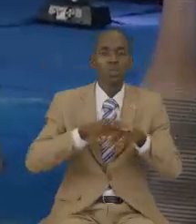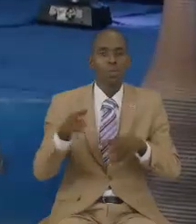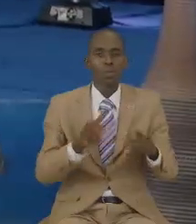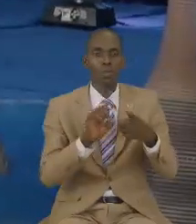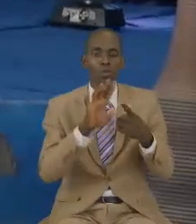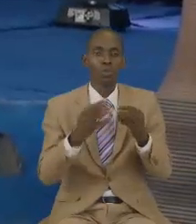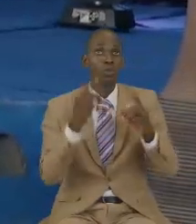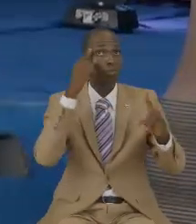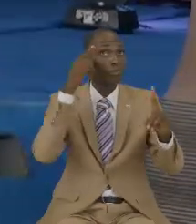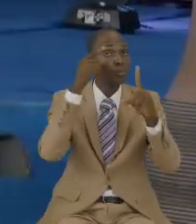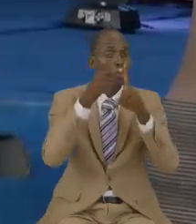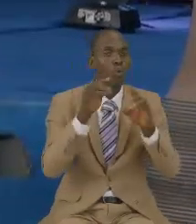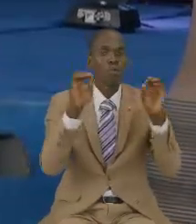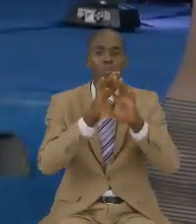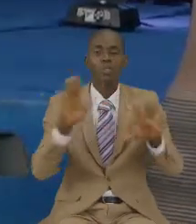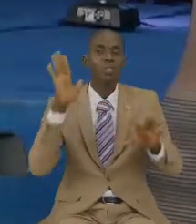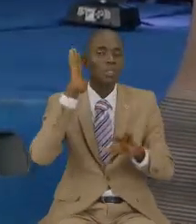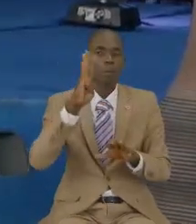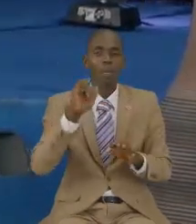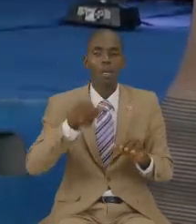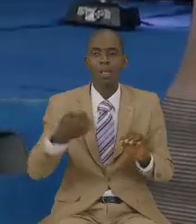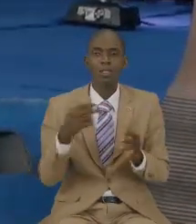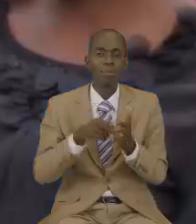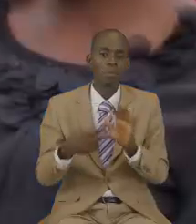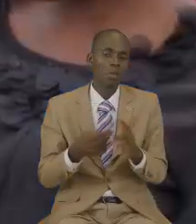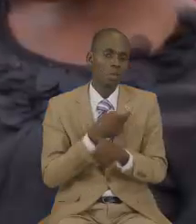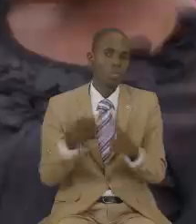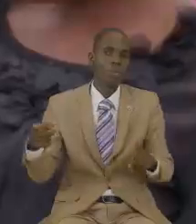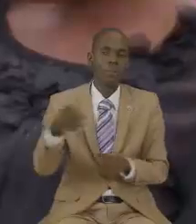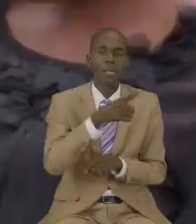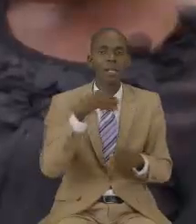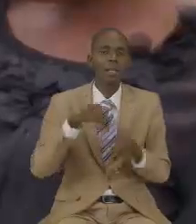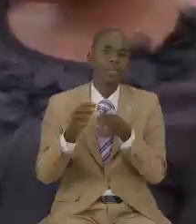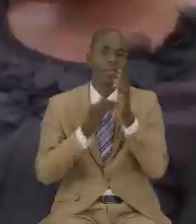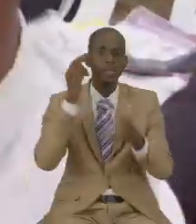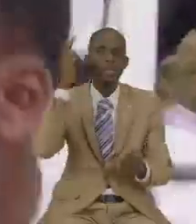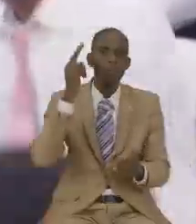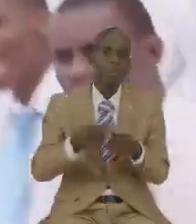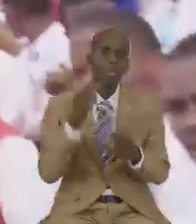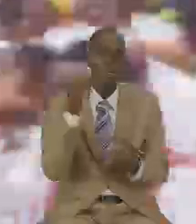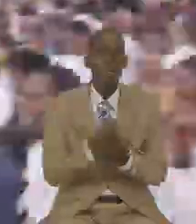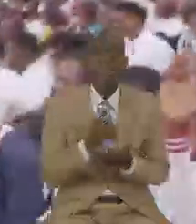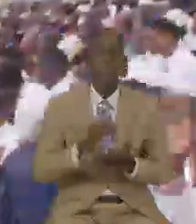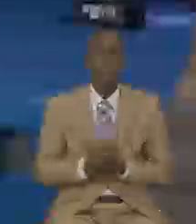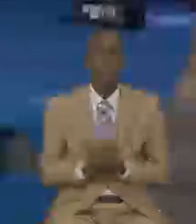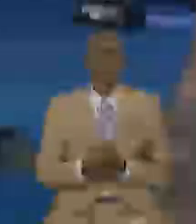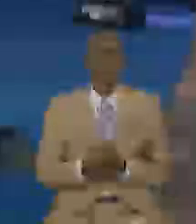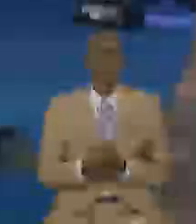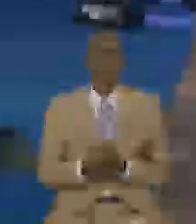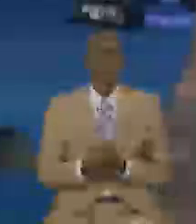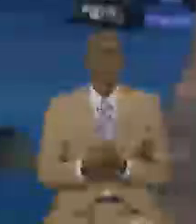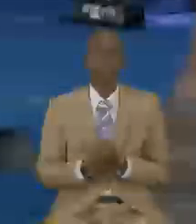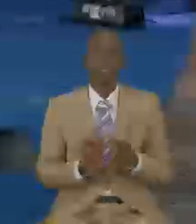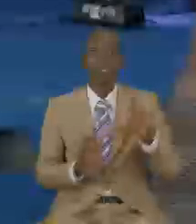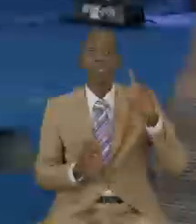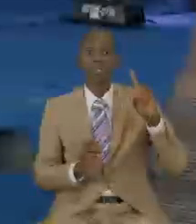goal, nothing shall by any means hurt you. Amen. Yeah. There,